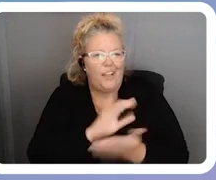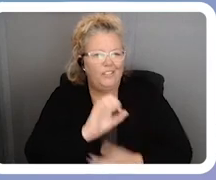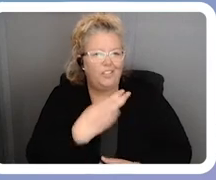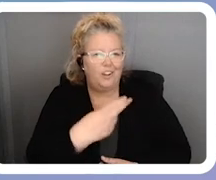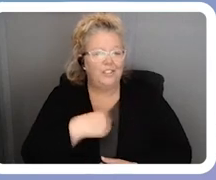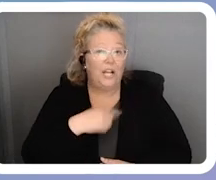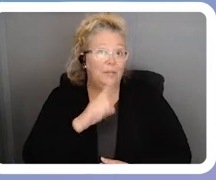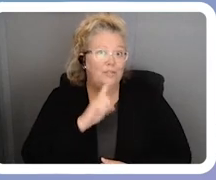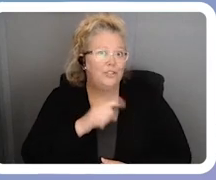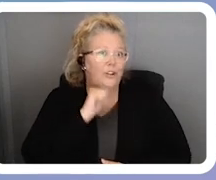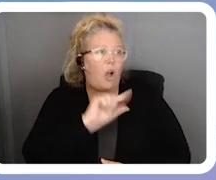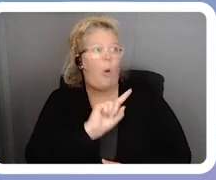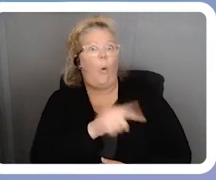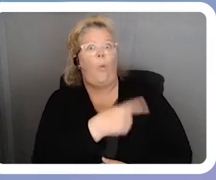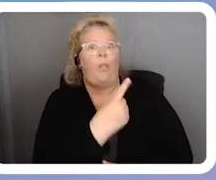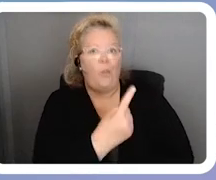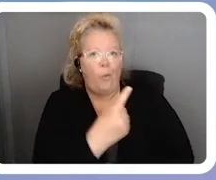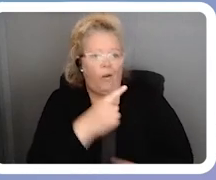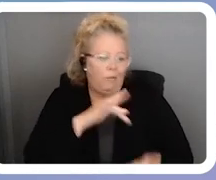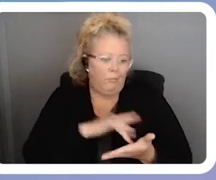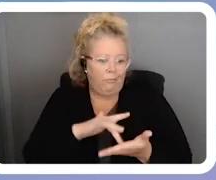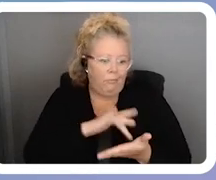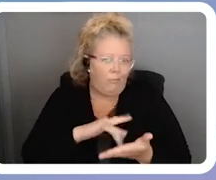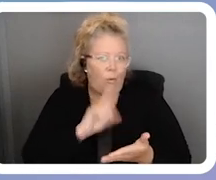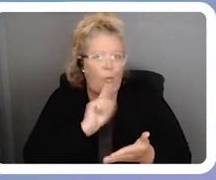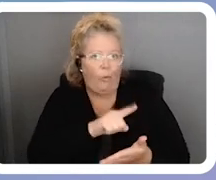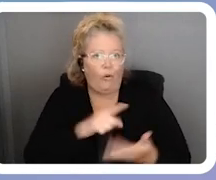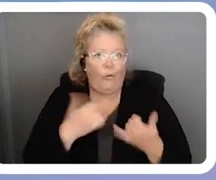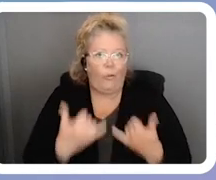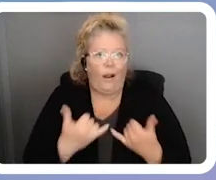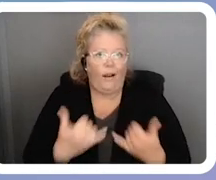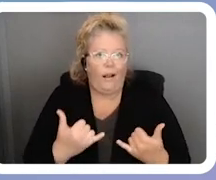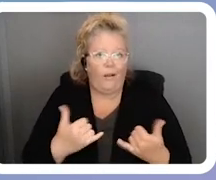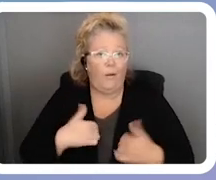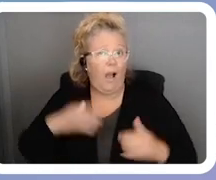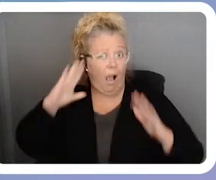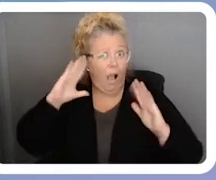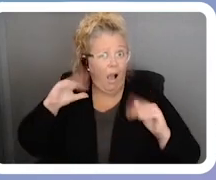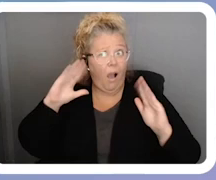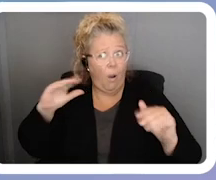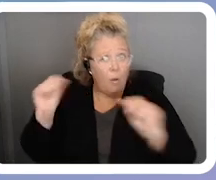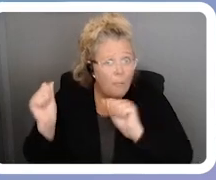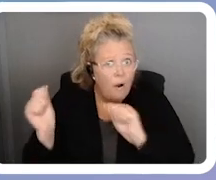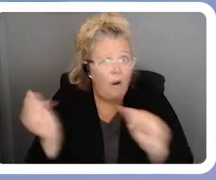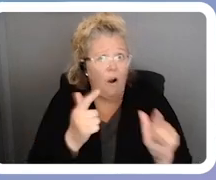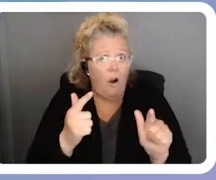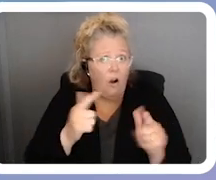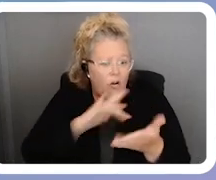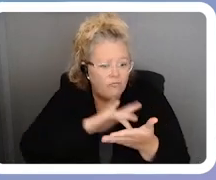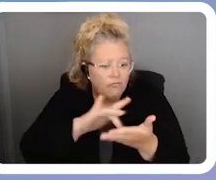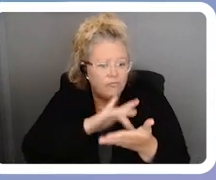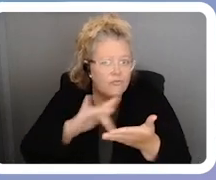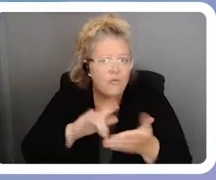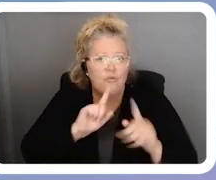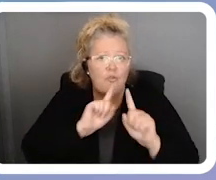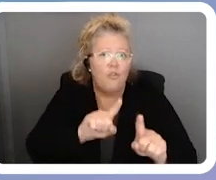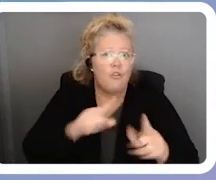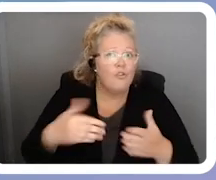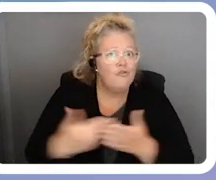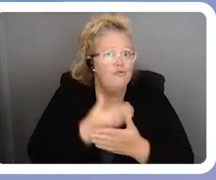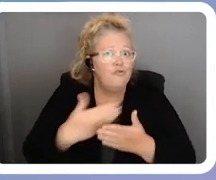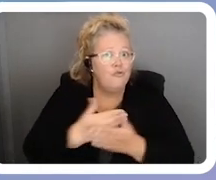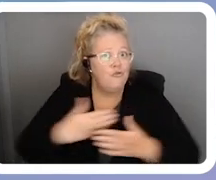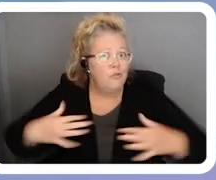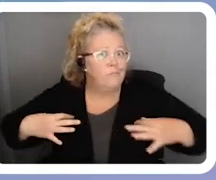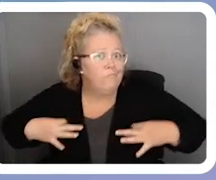shirts. Oh, that's okay, Josh. I'm sure you are not the only person placing an order right now. Well, I hope everyone is